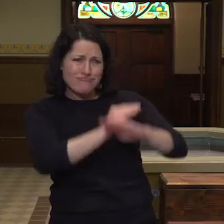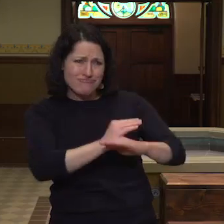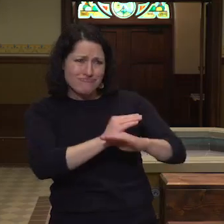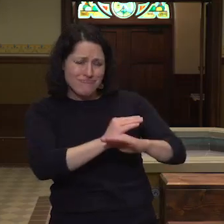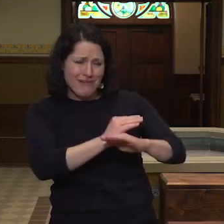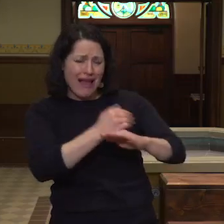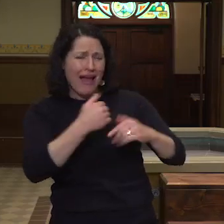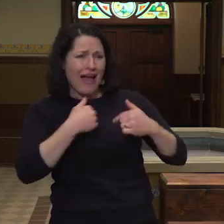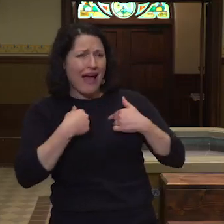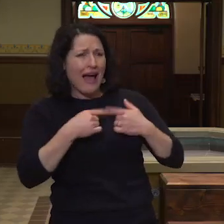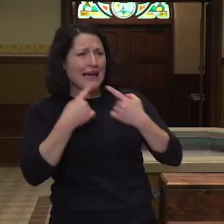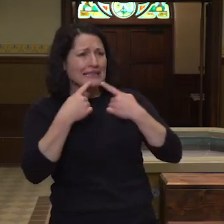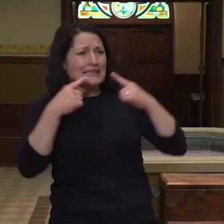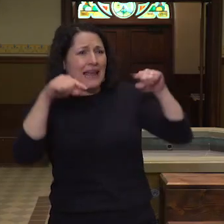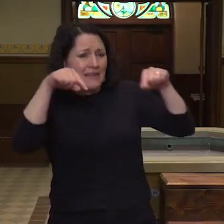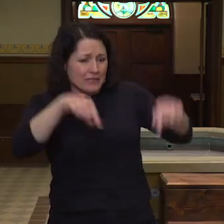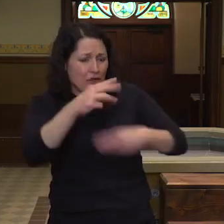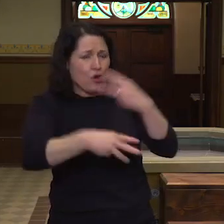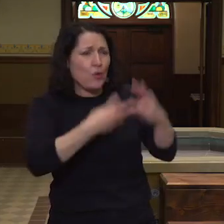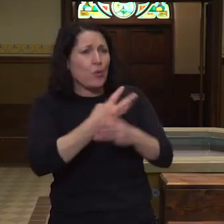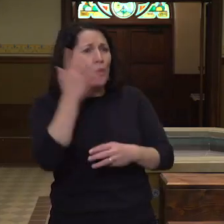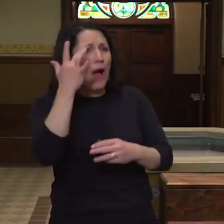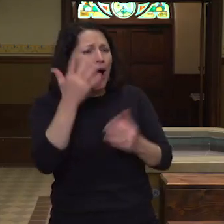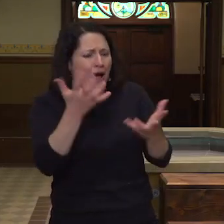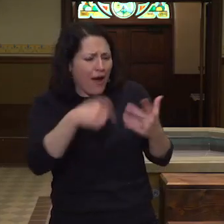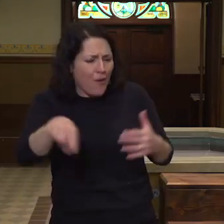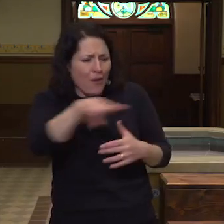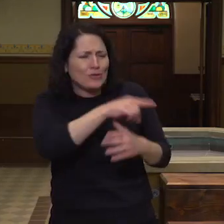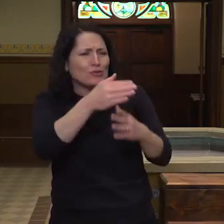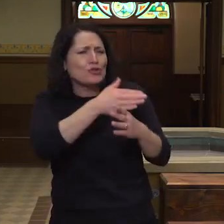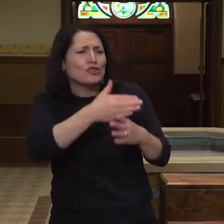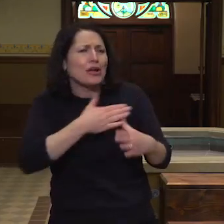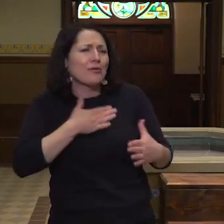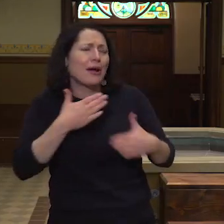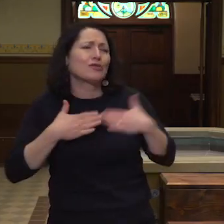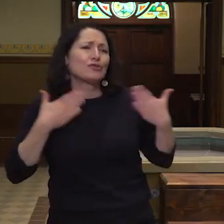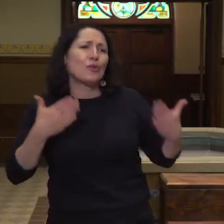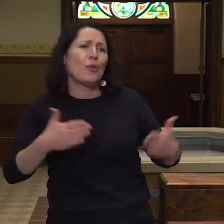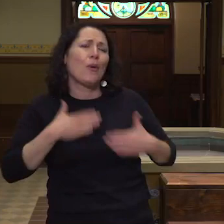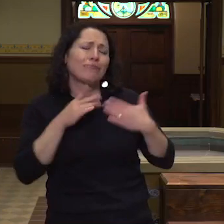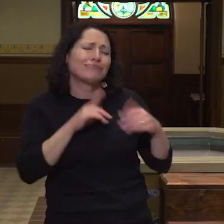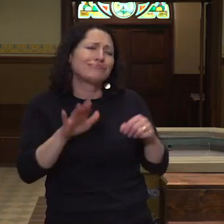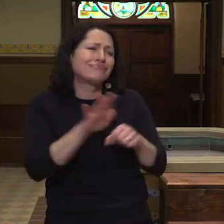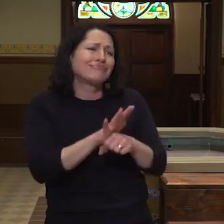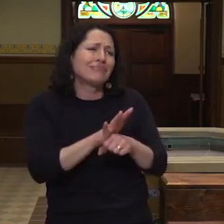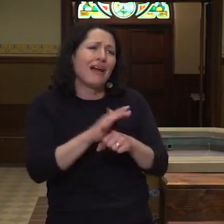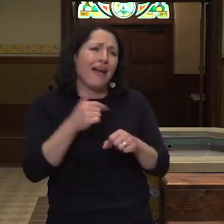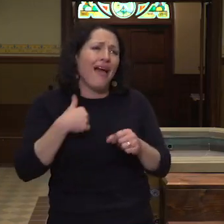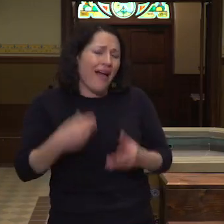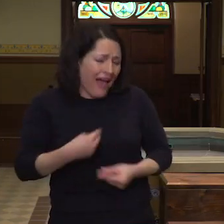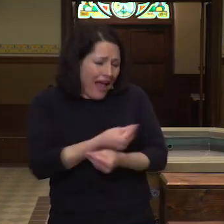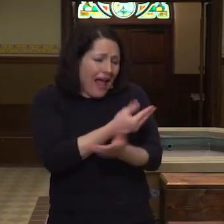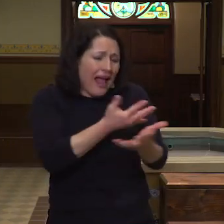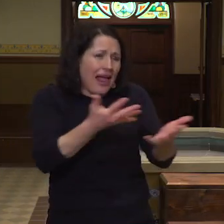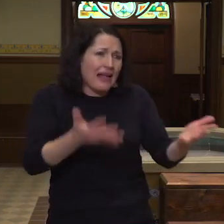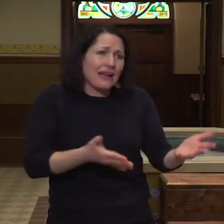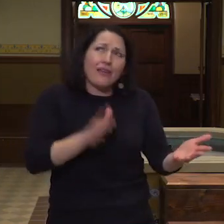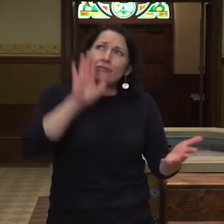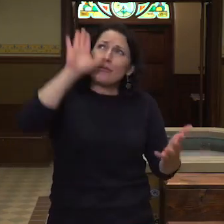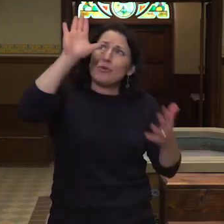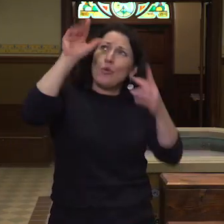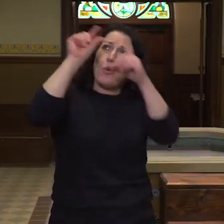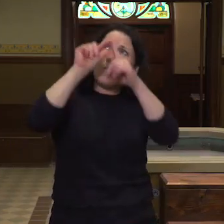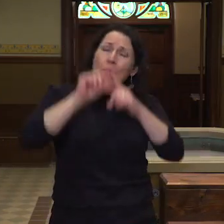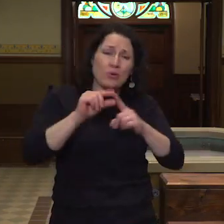this in the world so that they may share my joy completely. I gave them your word, and the world hated